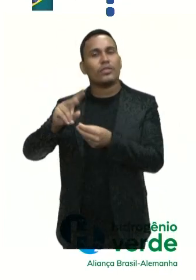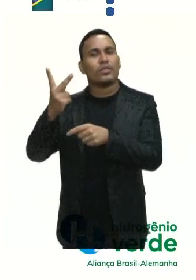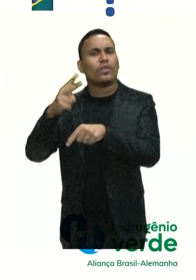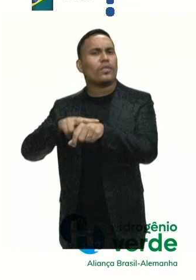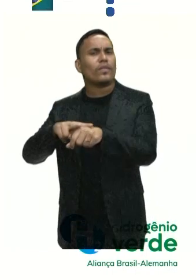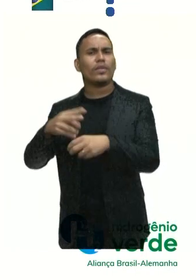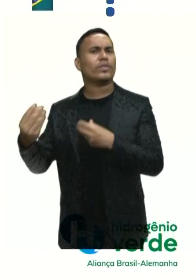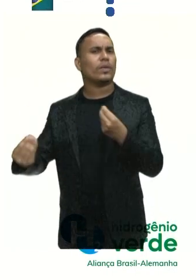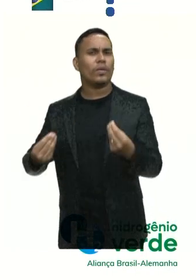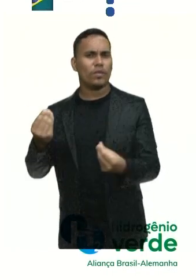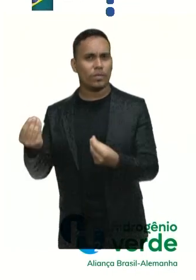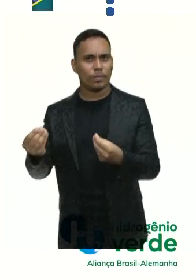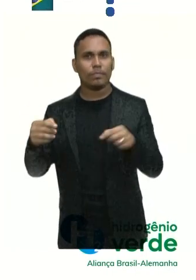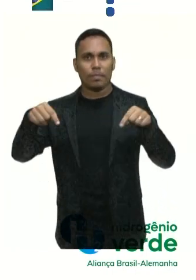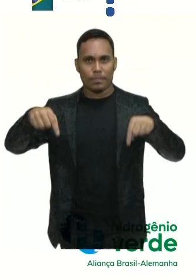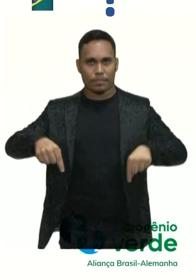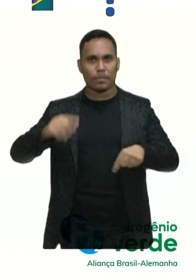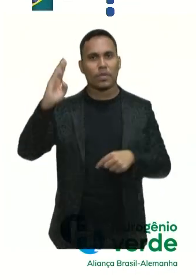So,